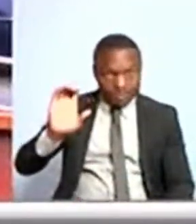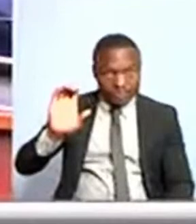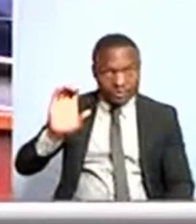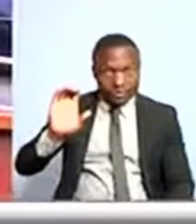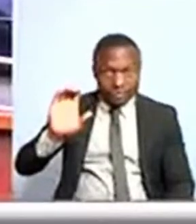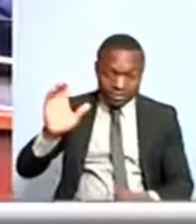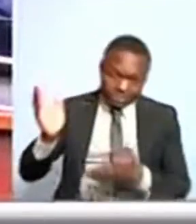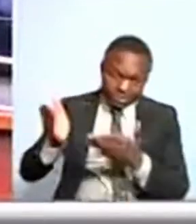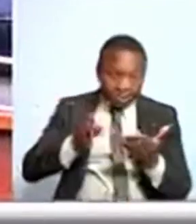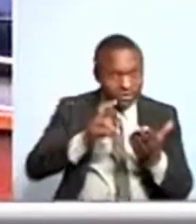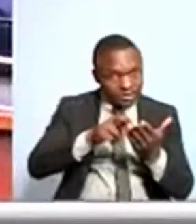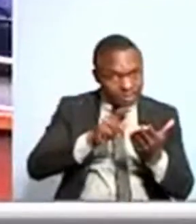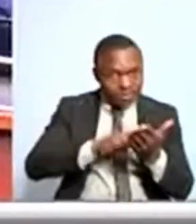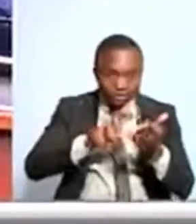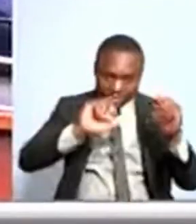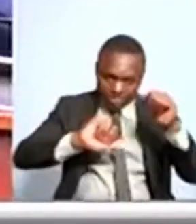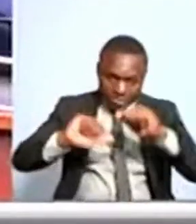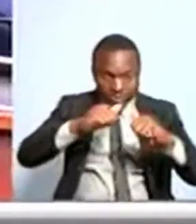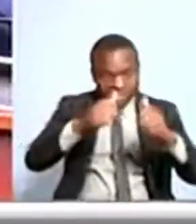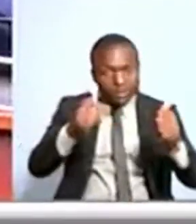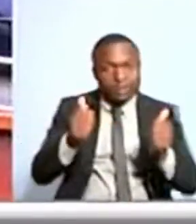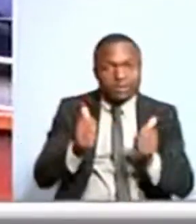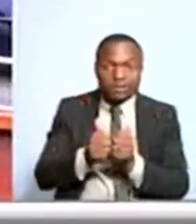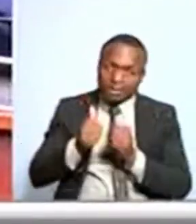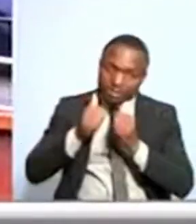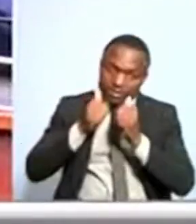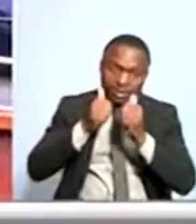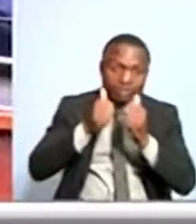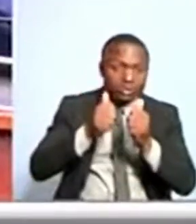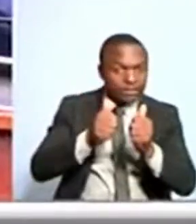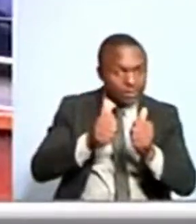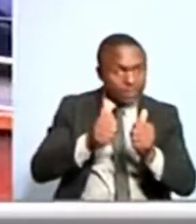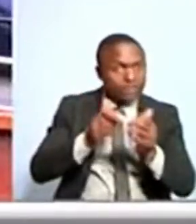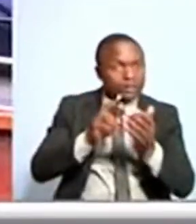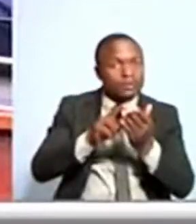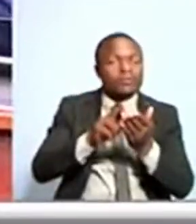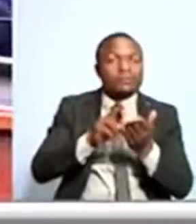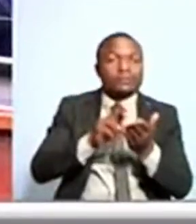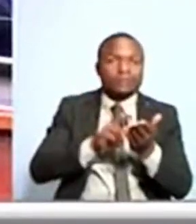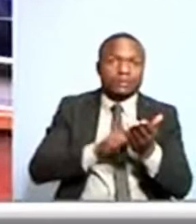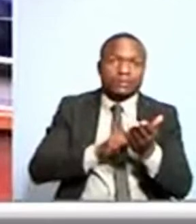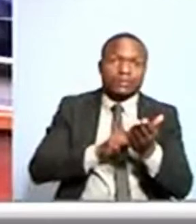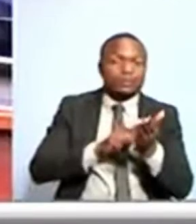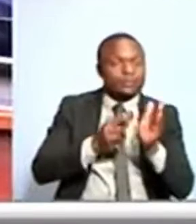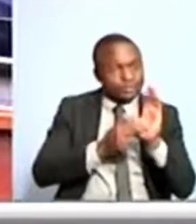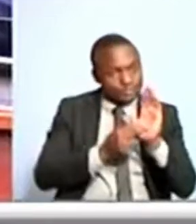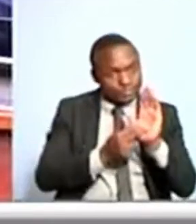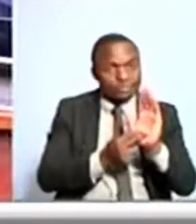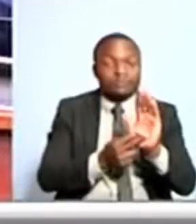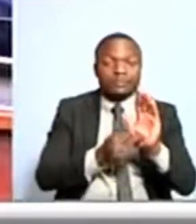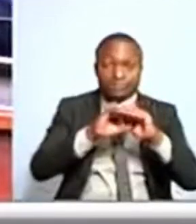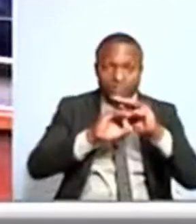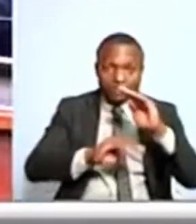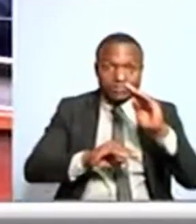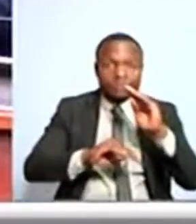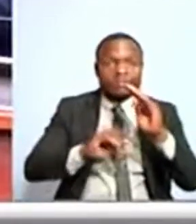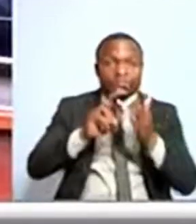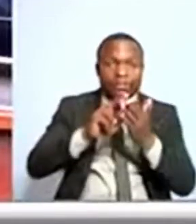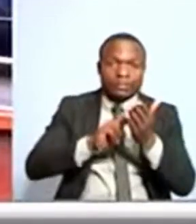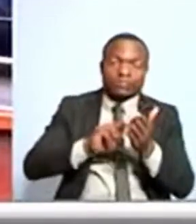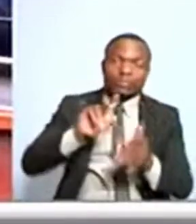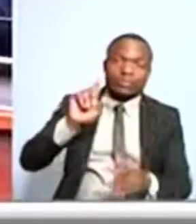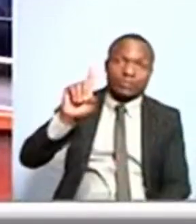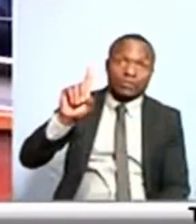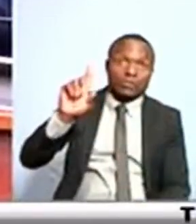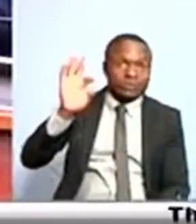report of the Auditor General in accordance with the terms of reference as enshrined under Standing Order number